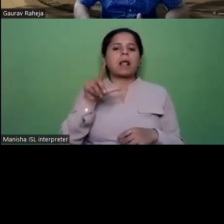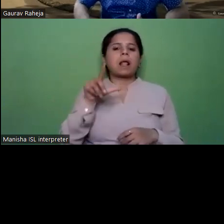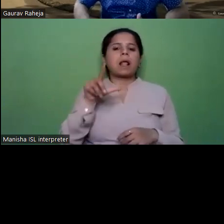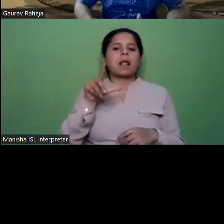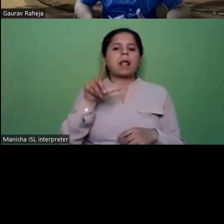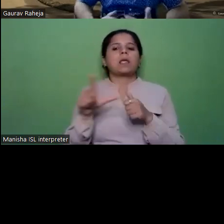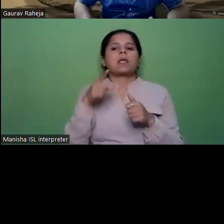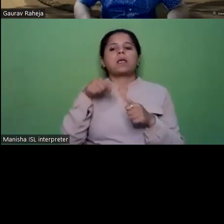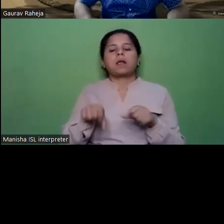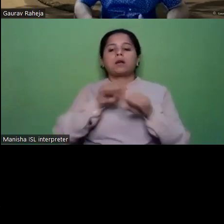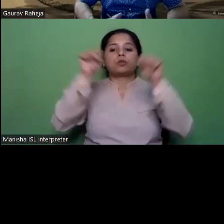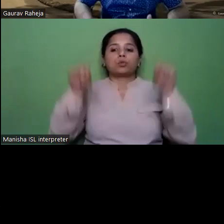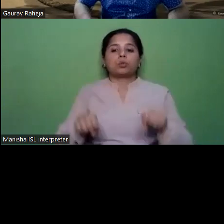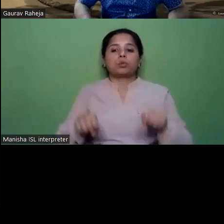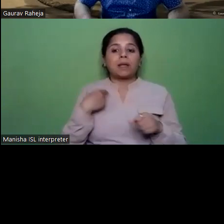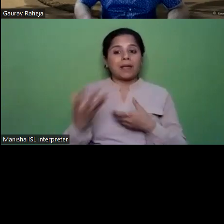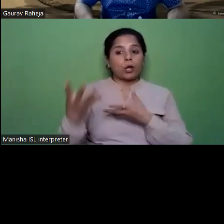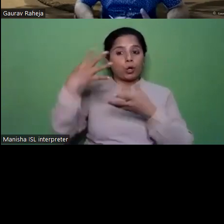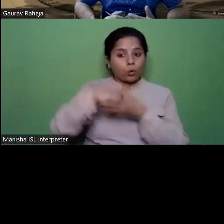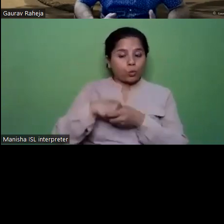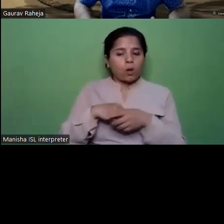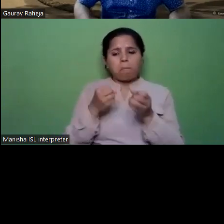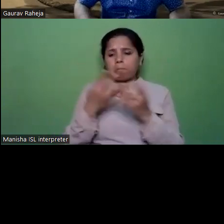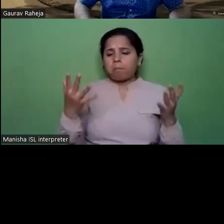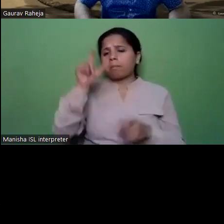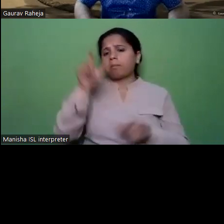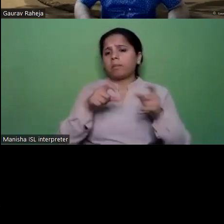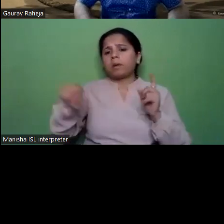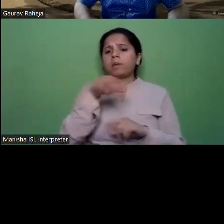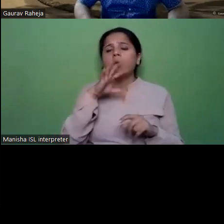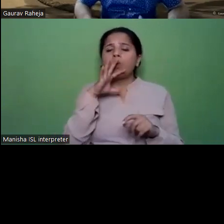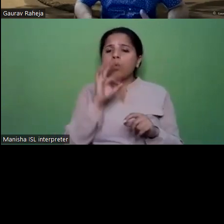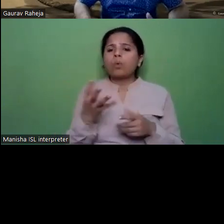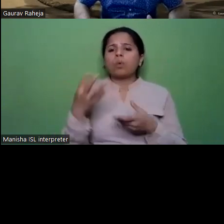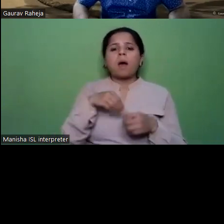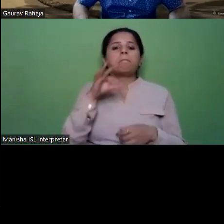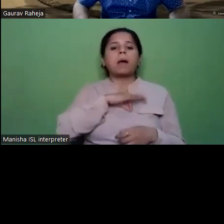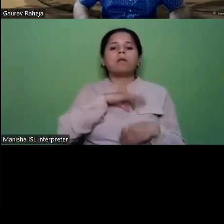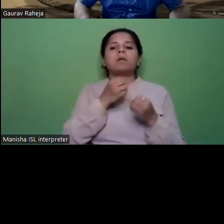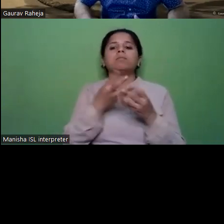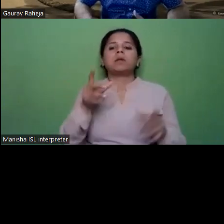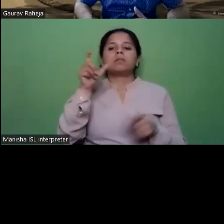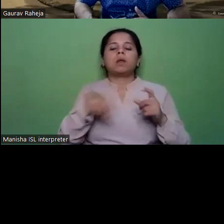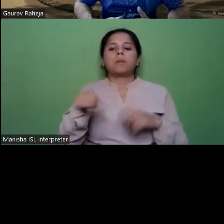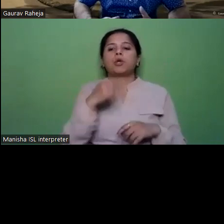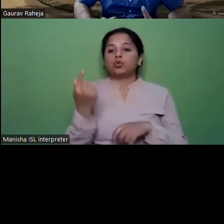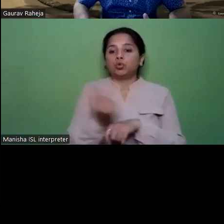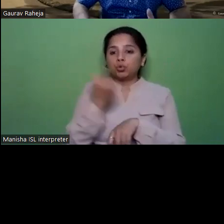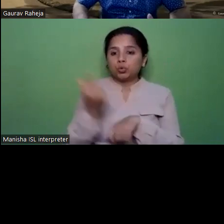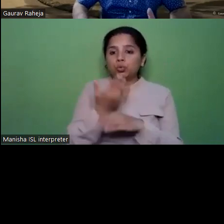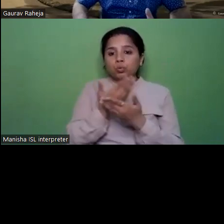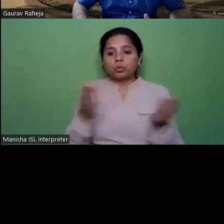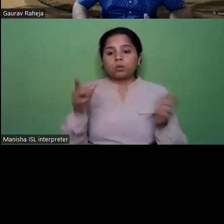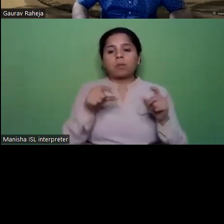attempt is to include as many people, as many beneficiaries, as many users, and as many